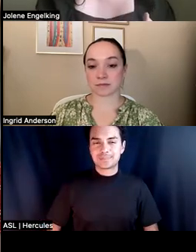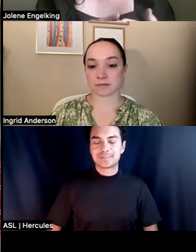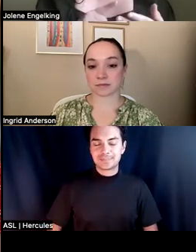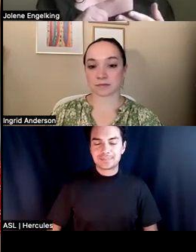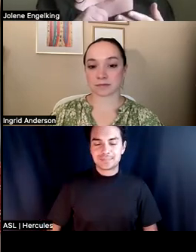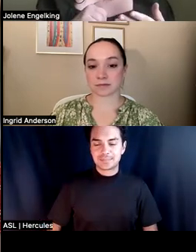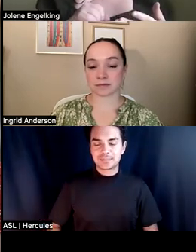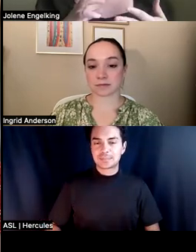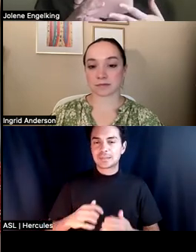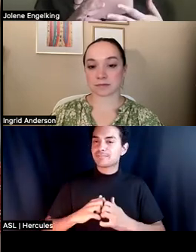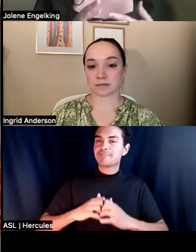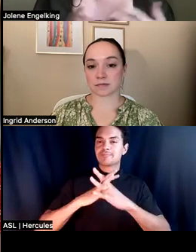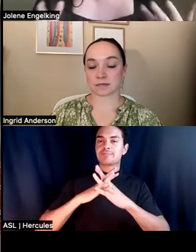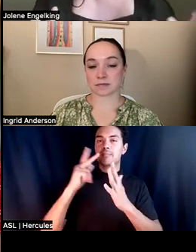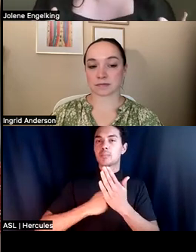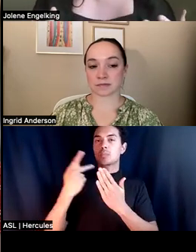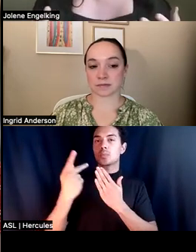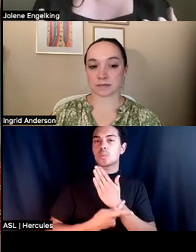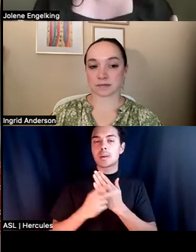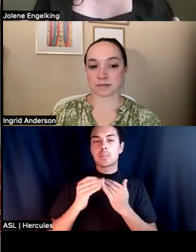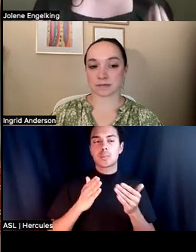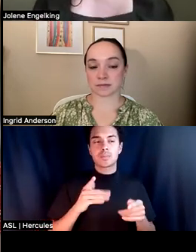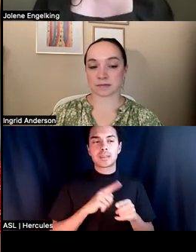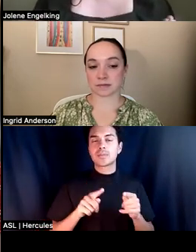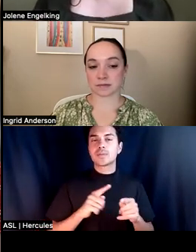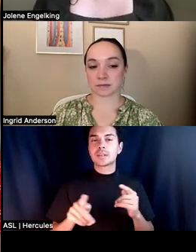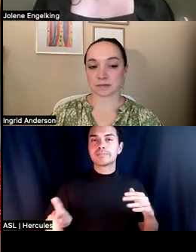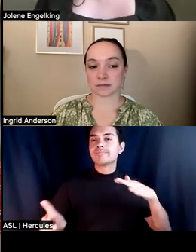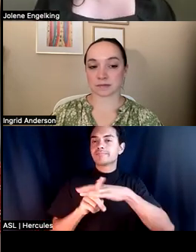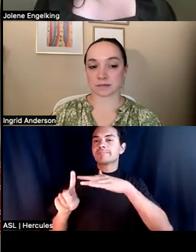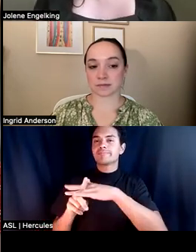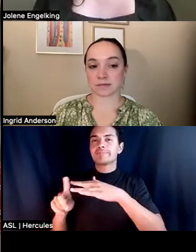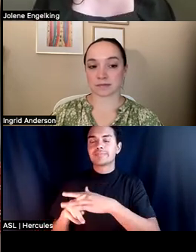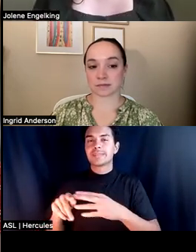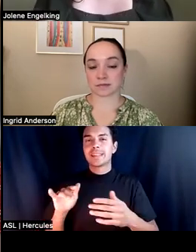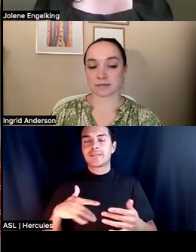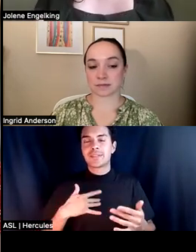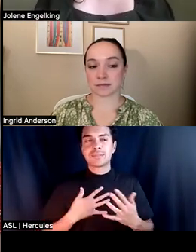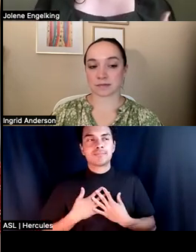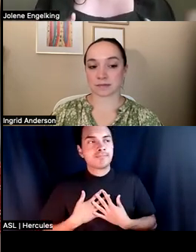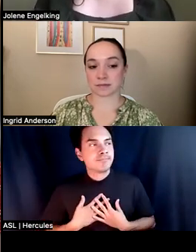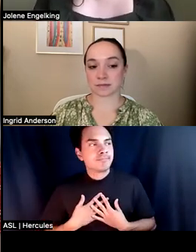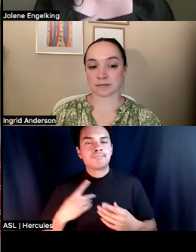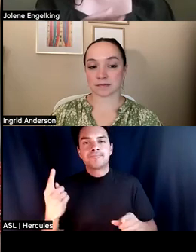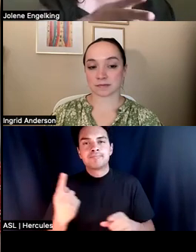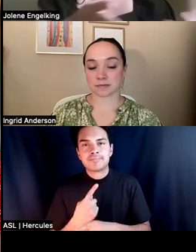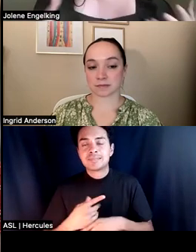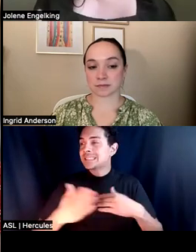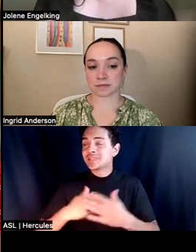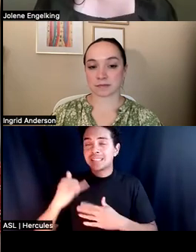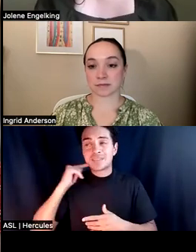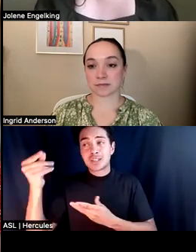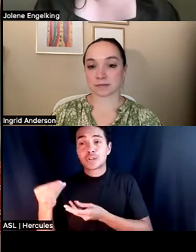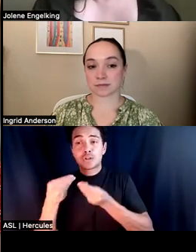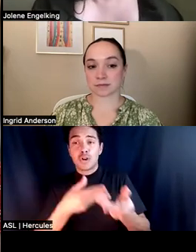have programs or just ways of being that embraces people back into space, even if they have caused harm in the past, like in this